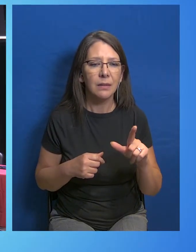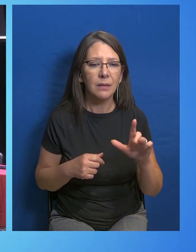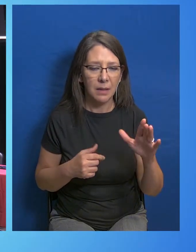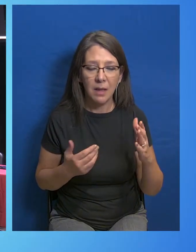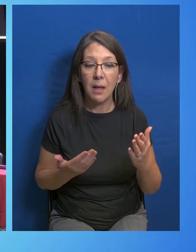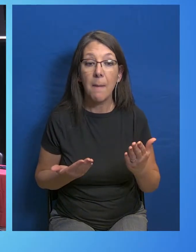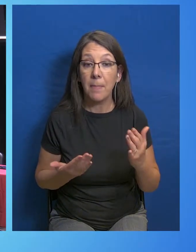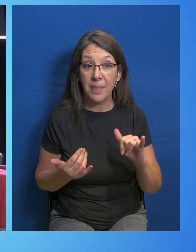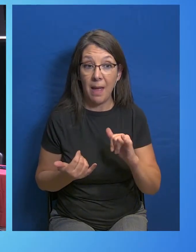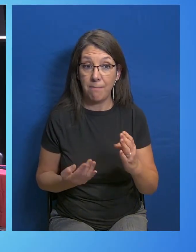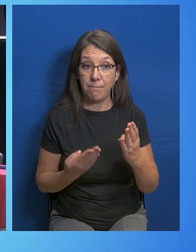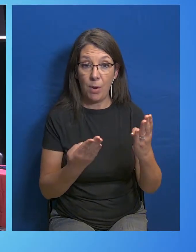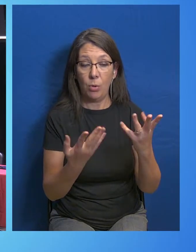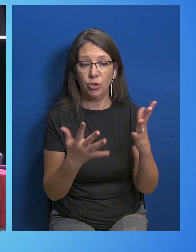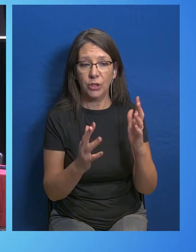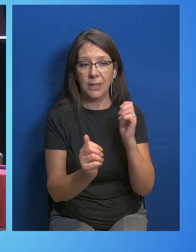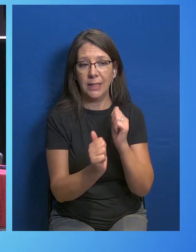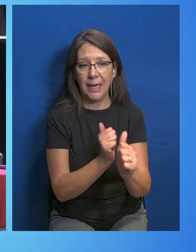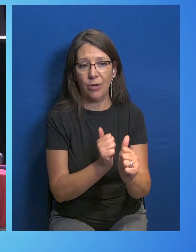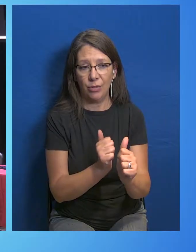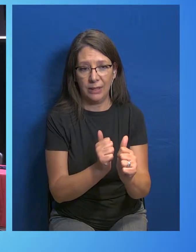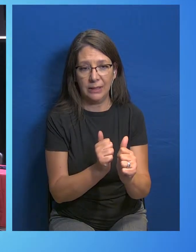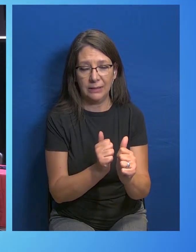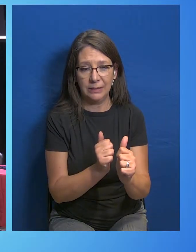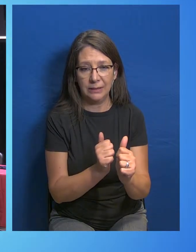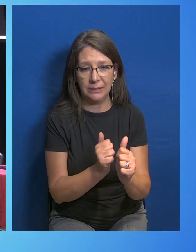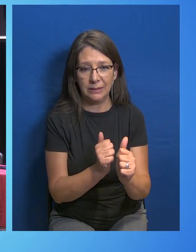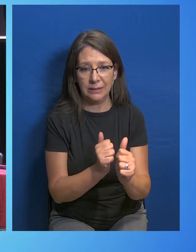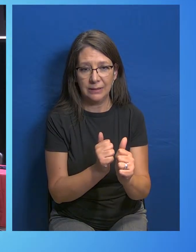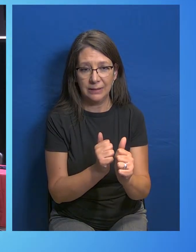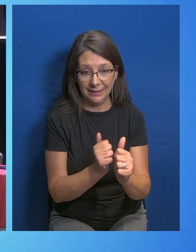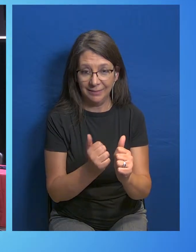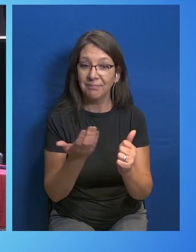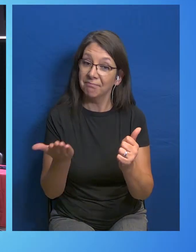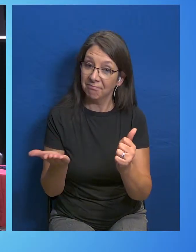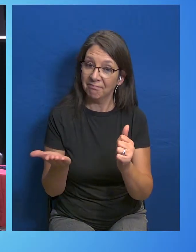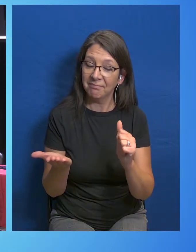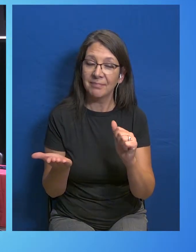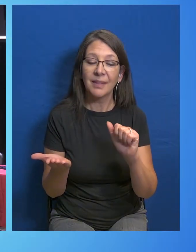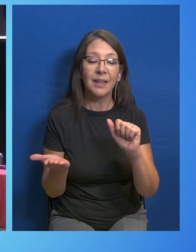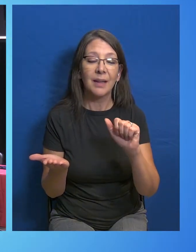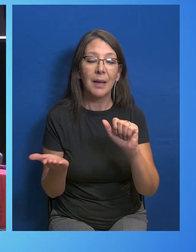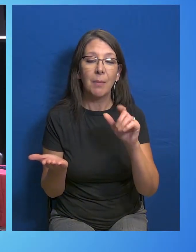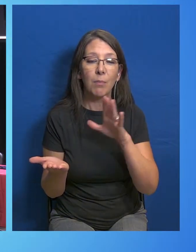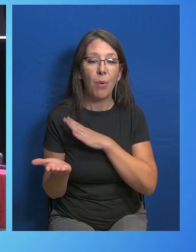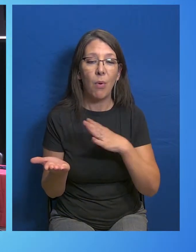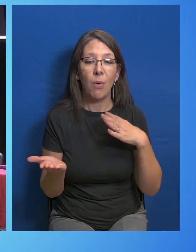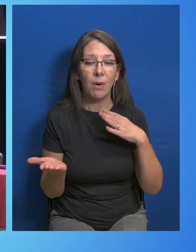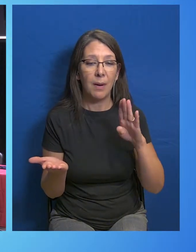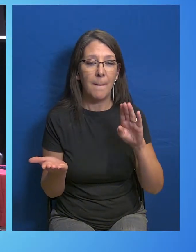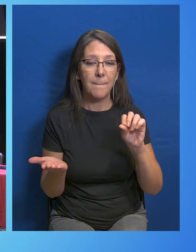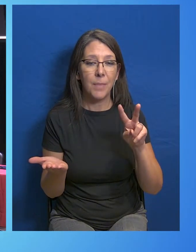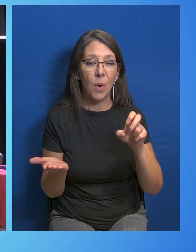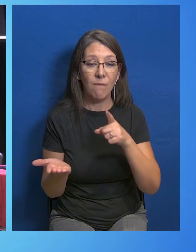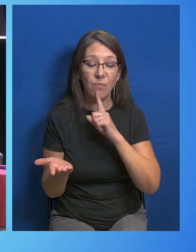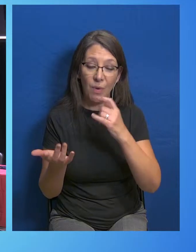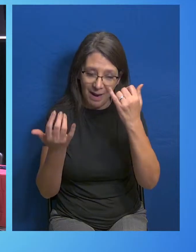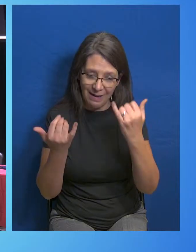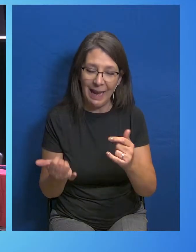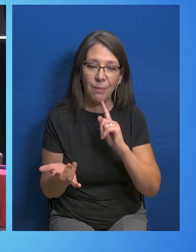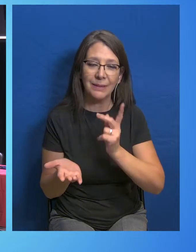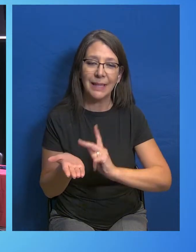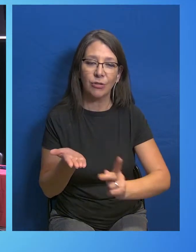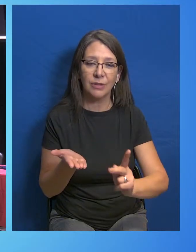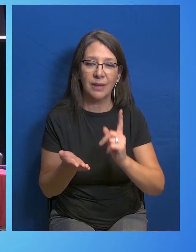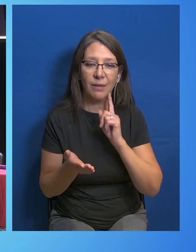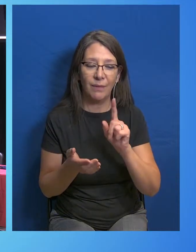Motion carries. Board Thank Member you. Bove, you are now secretary for the 2026 school year.